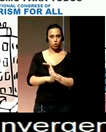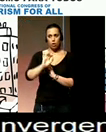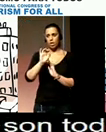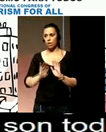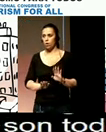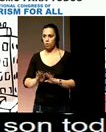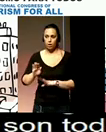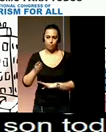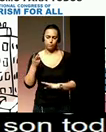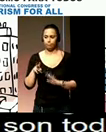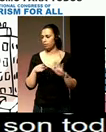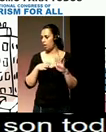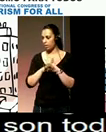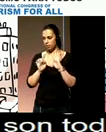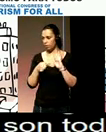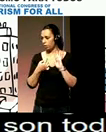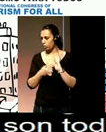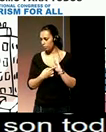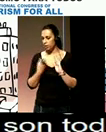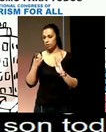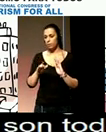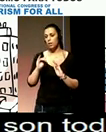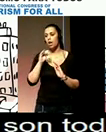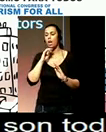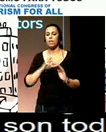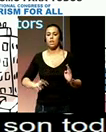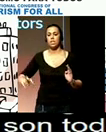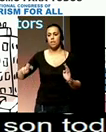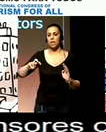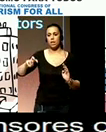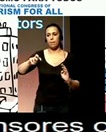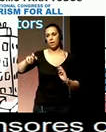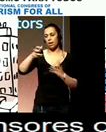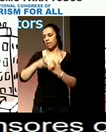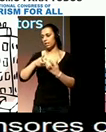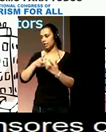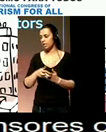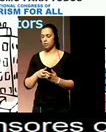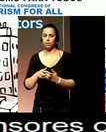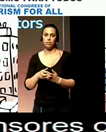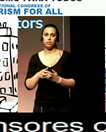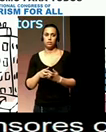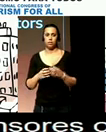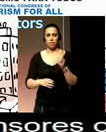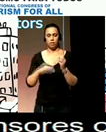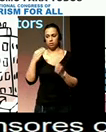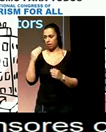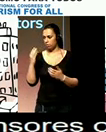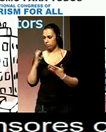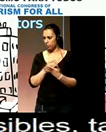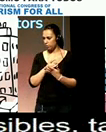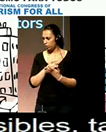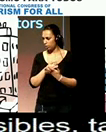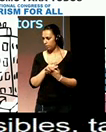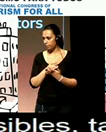escalators are provided at all stations. Ticket machines and ticket counters at a low height suitable